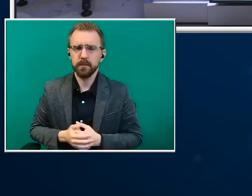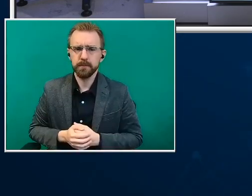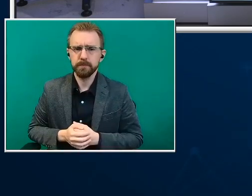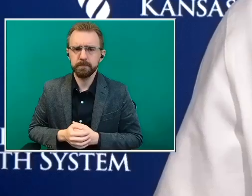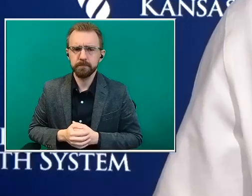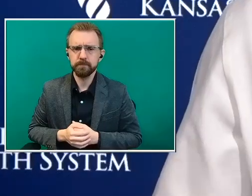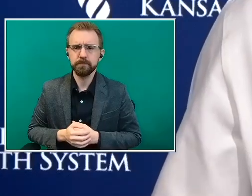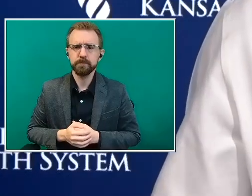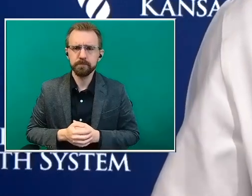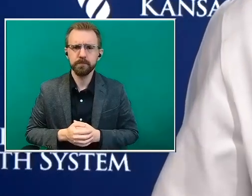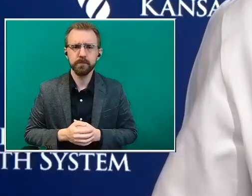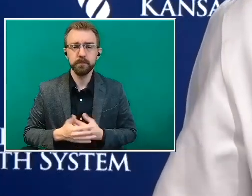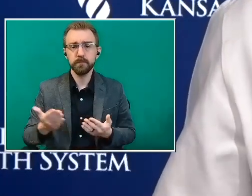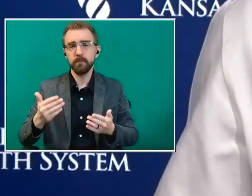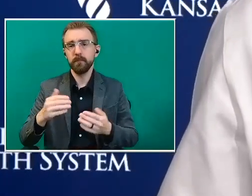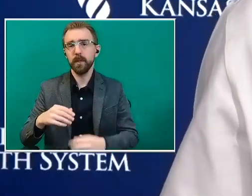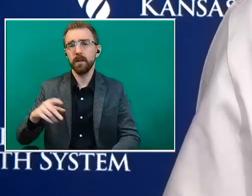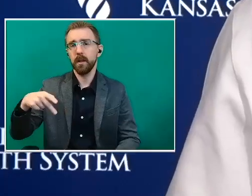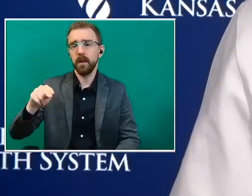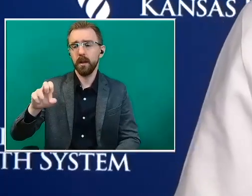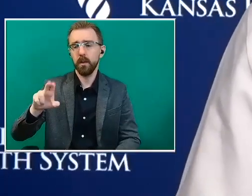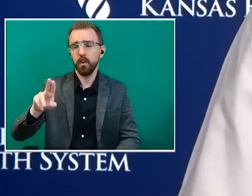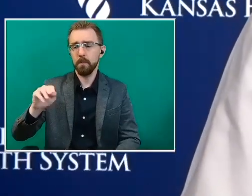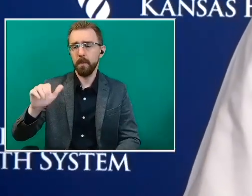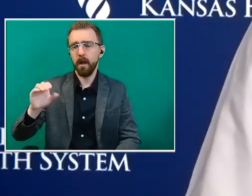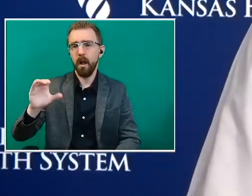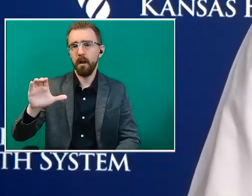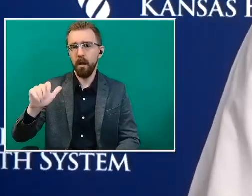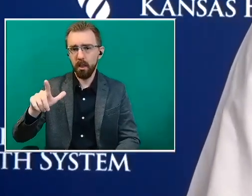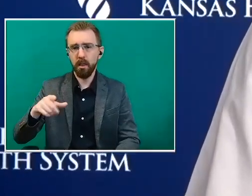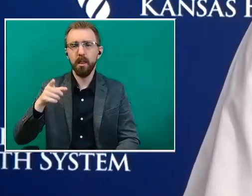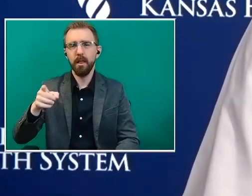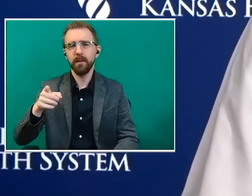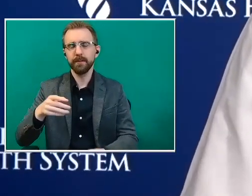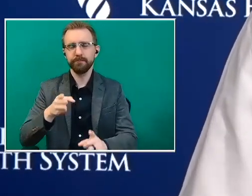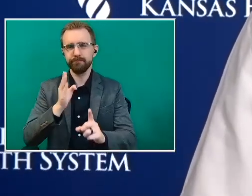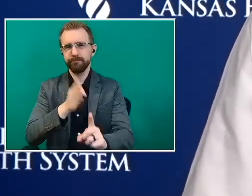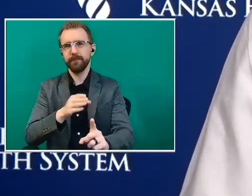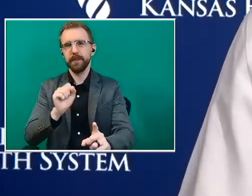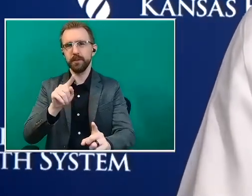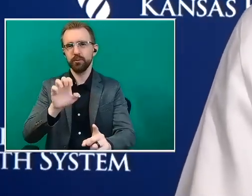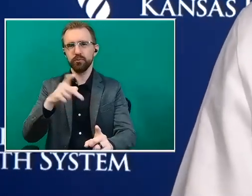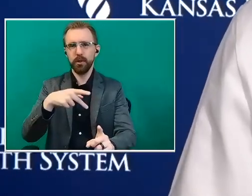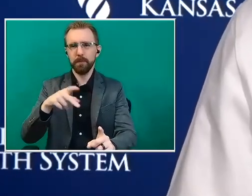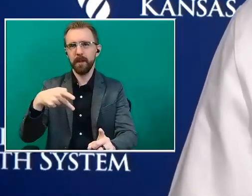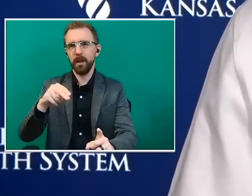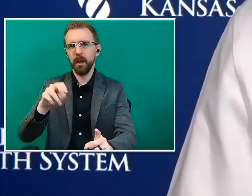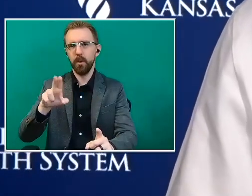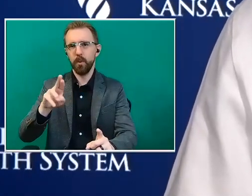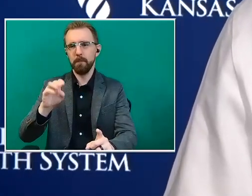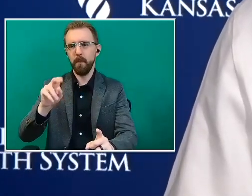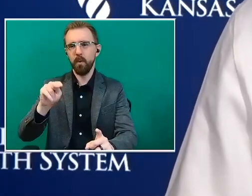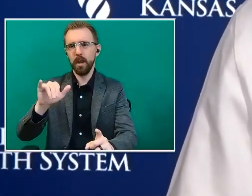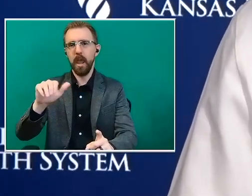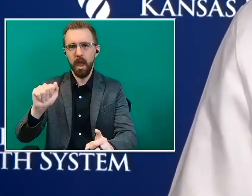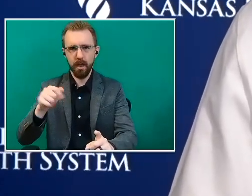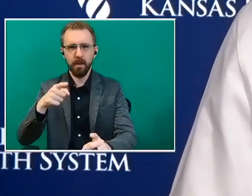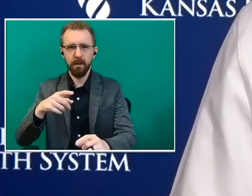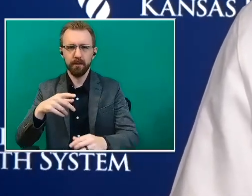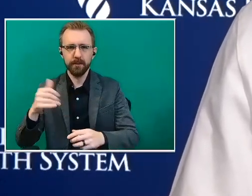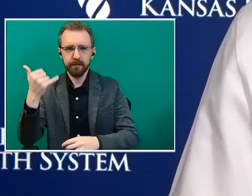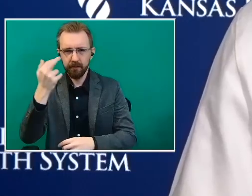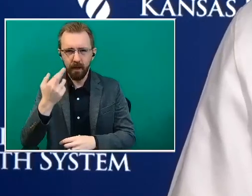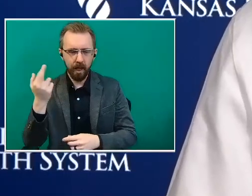So the pneumococcal vaccine, which is directed against strep pneumoniae, which is a very common cause of pneumonia,